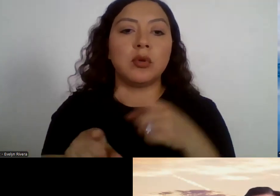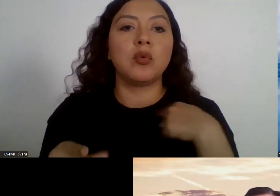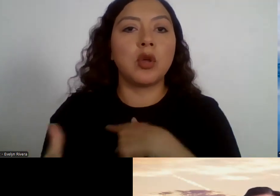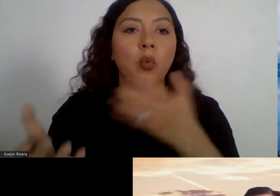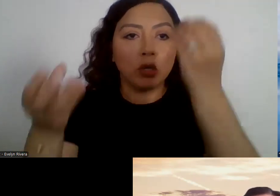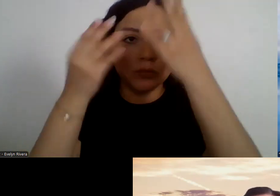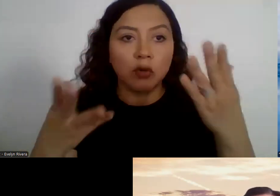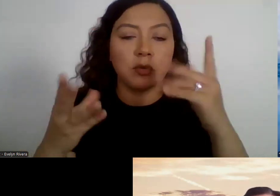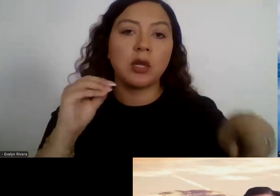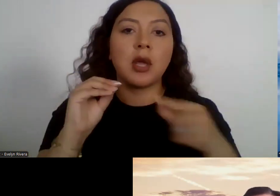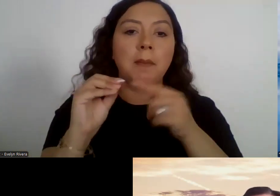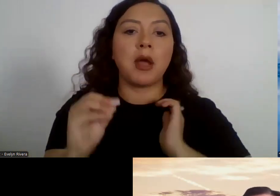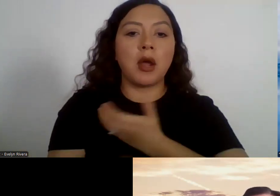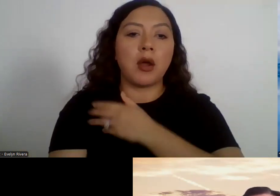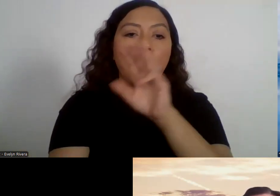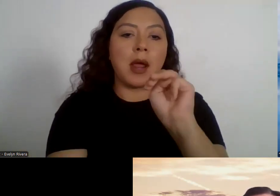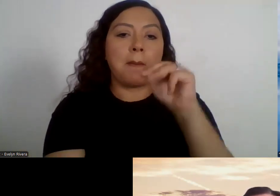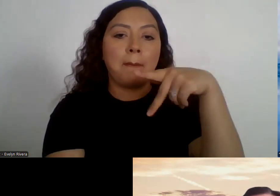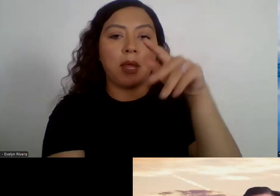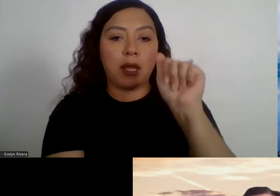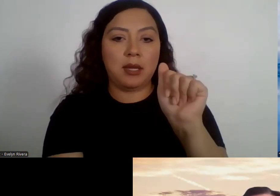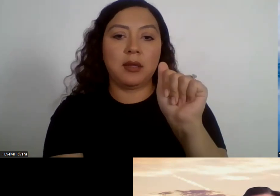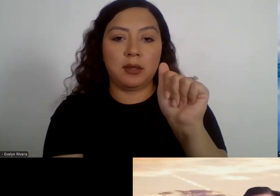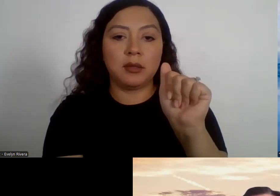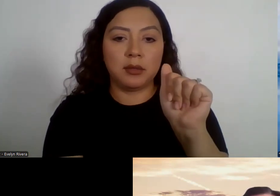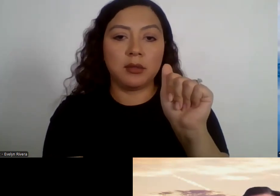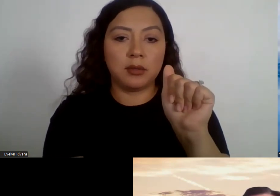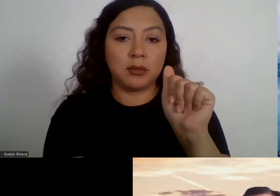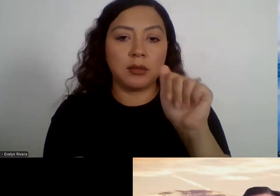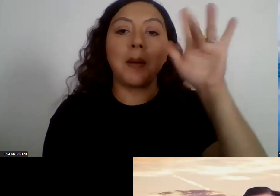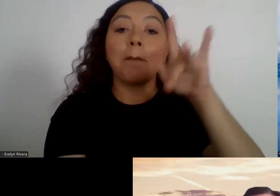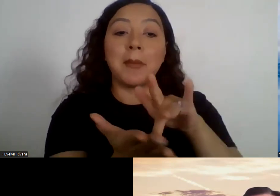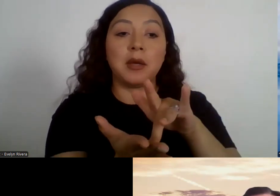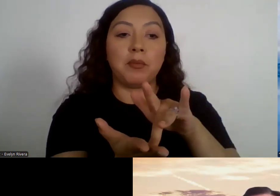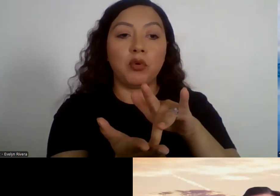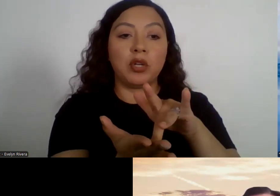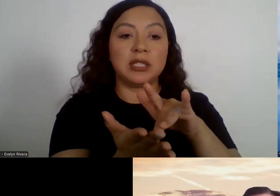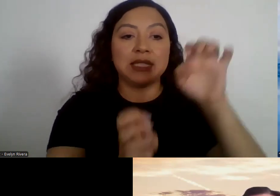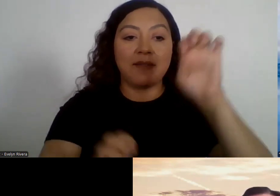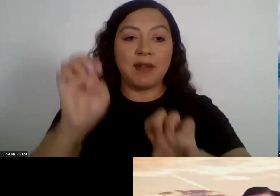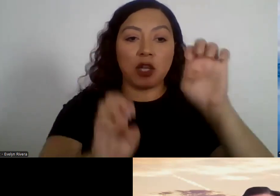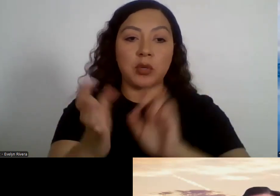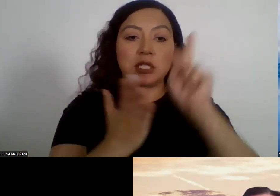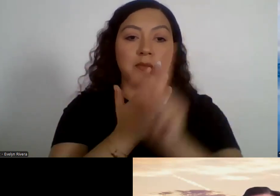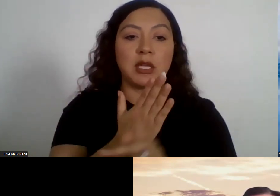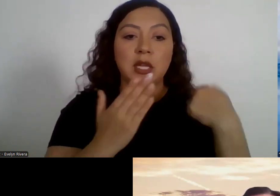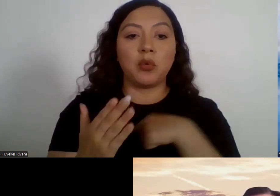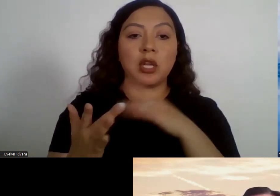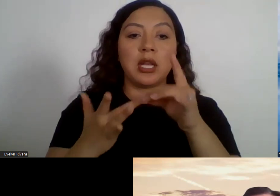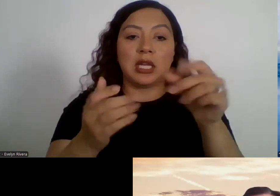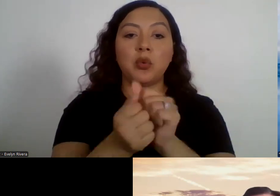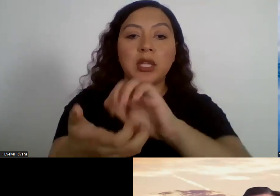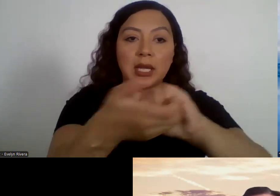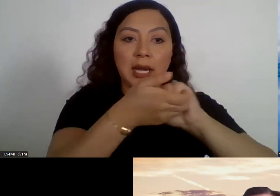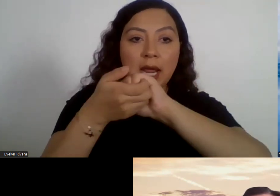about our MPA midpoint evaluation project that we are leading with collaborative consulting.